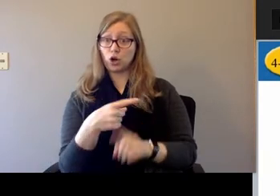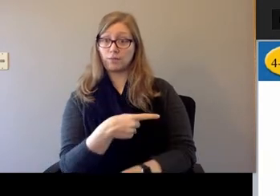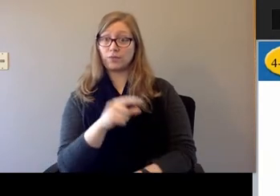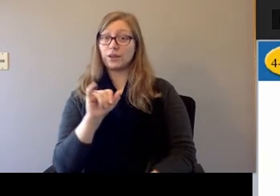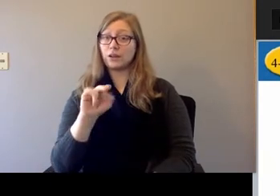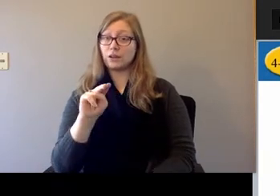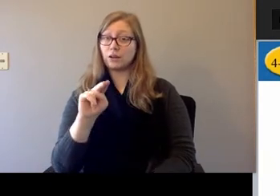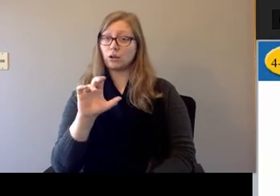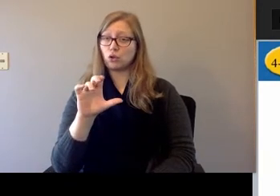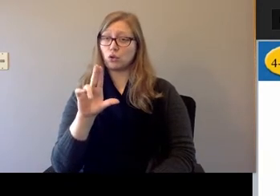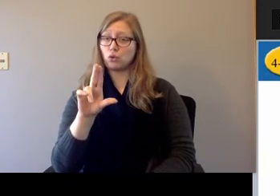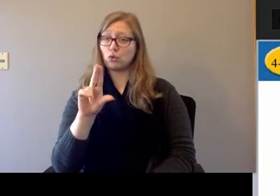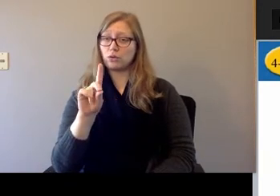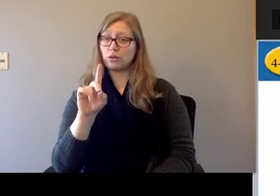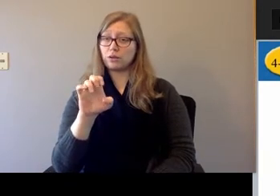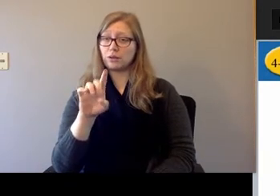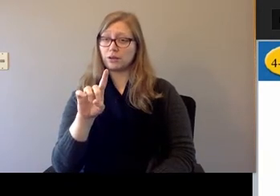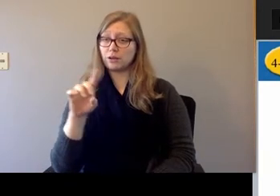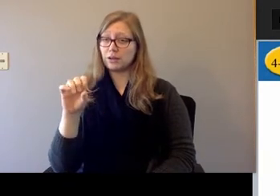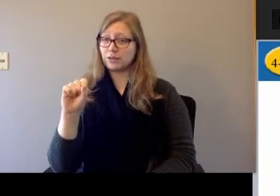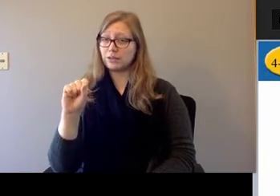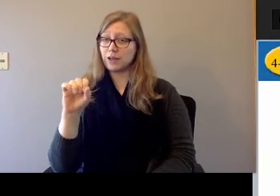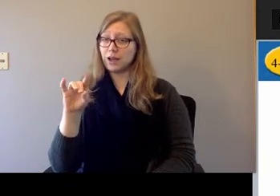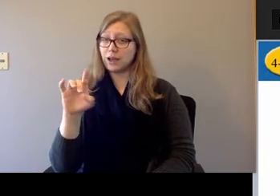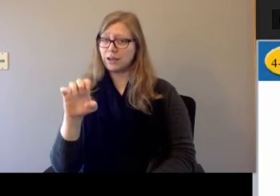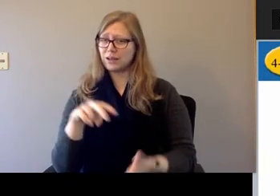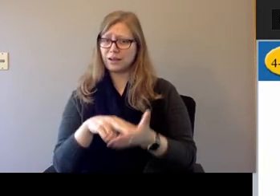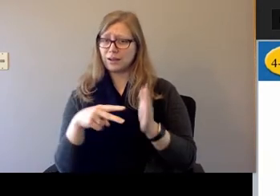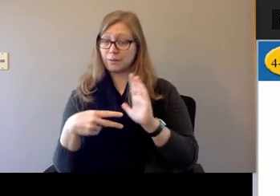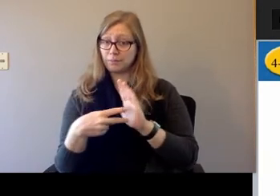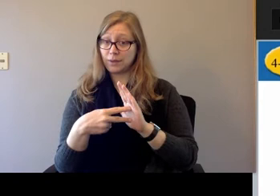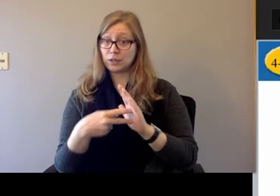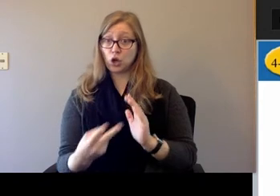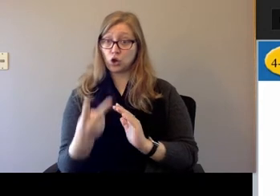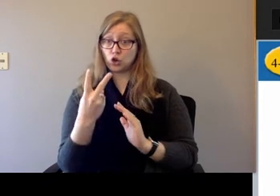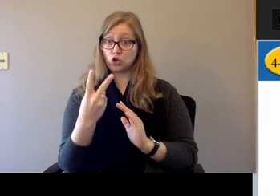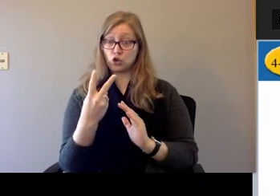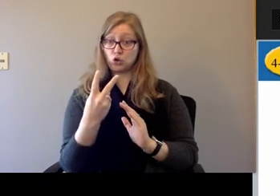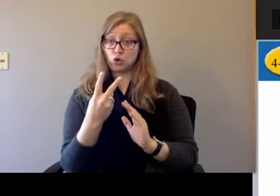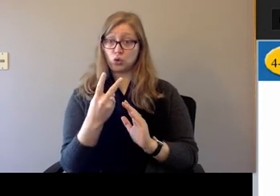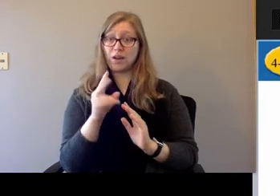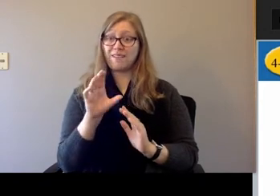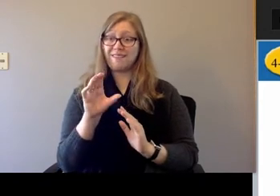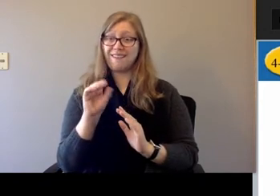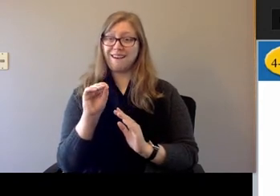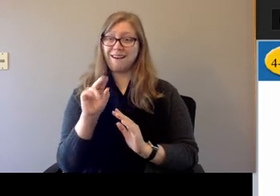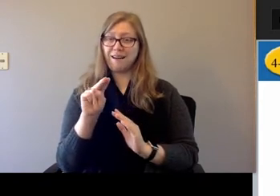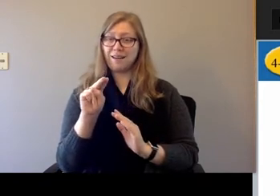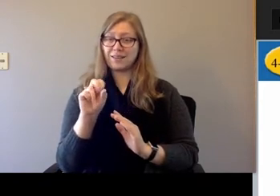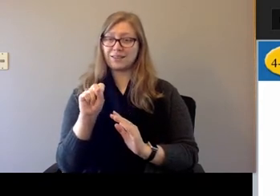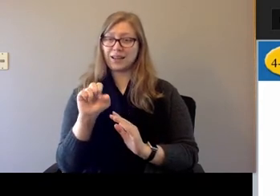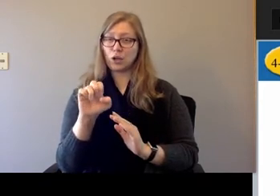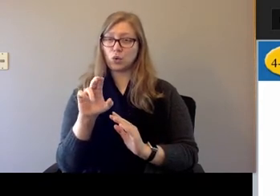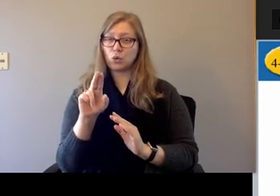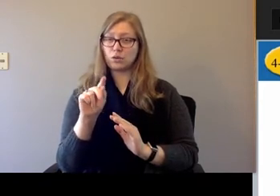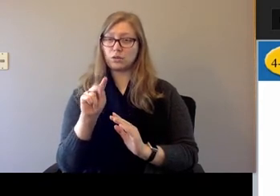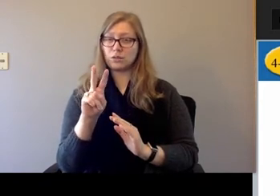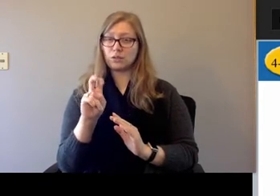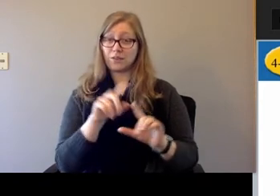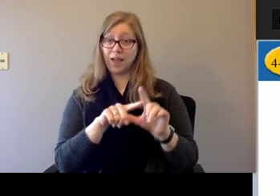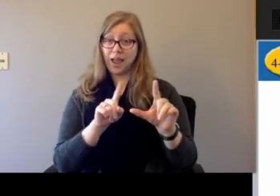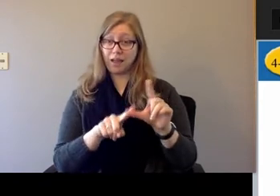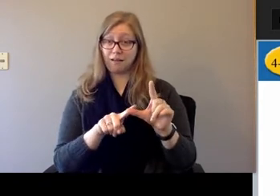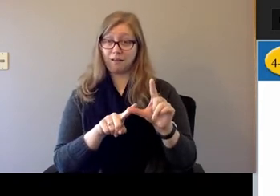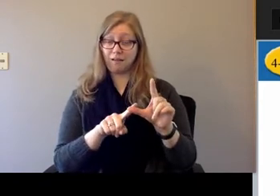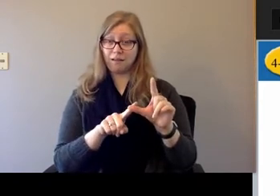is an included side? Well, it's the side that's between two consecutive angles in a polygon. Now this word